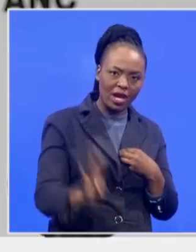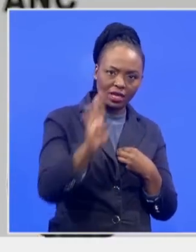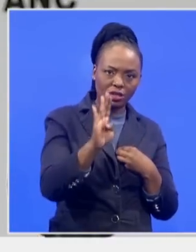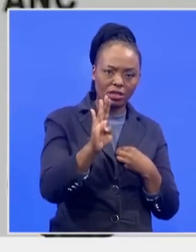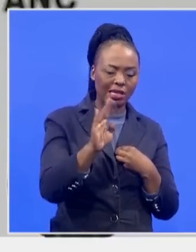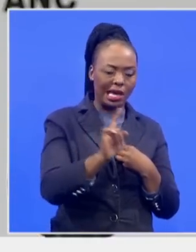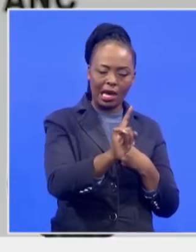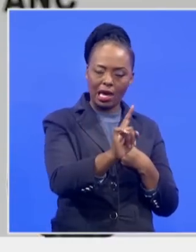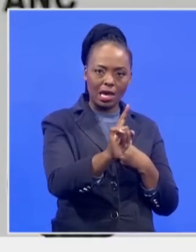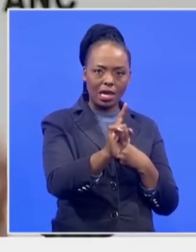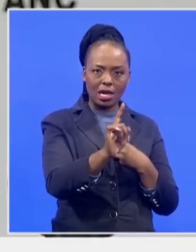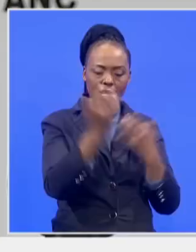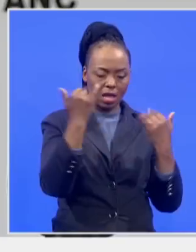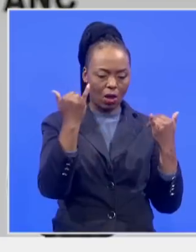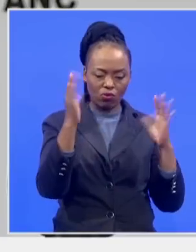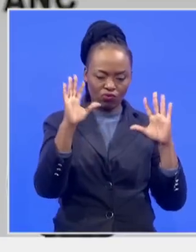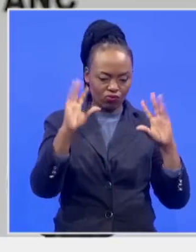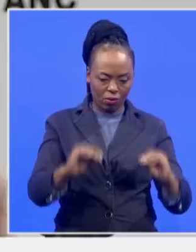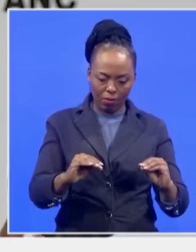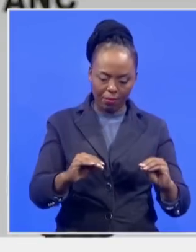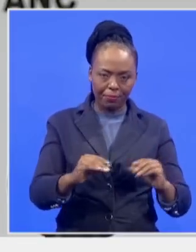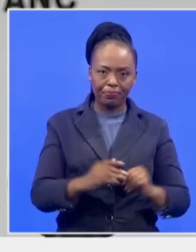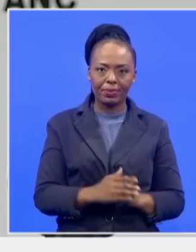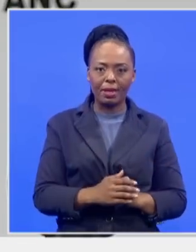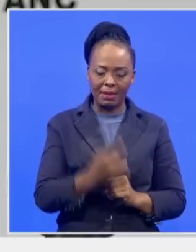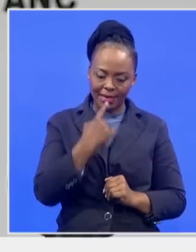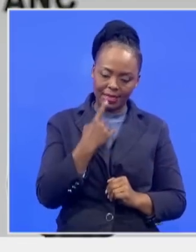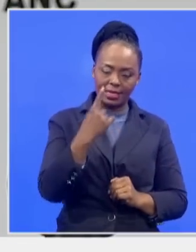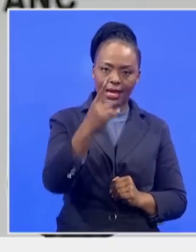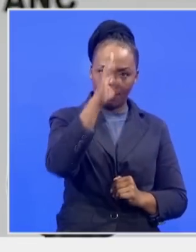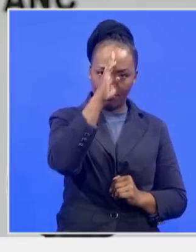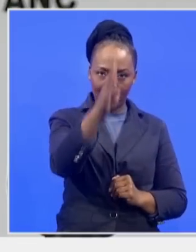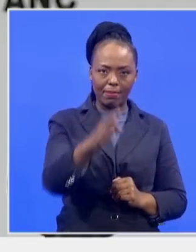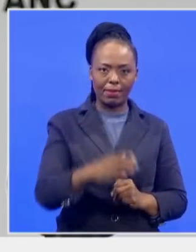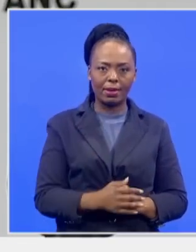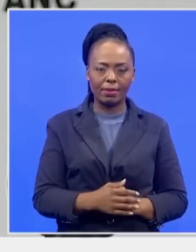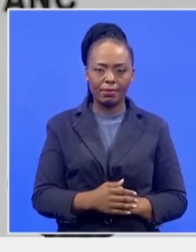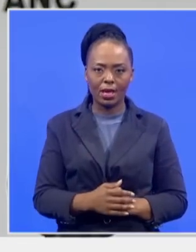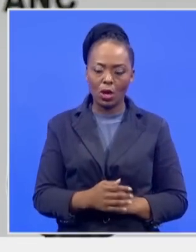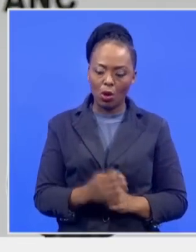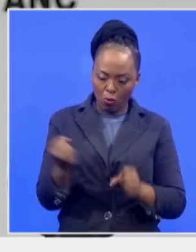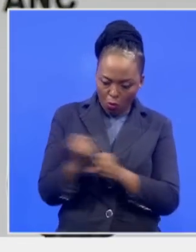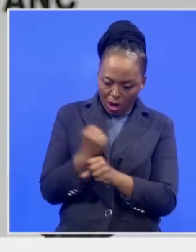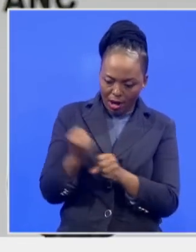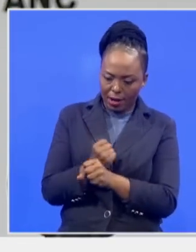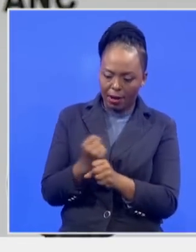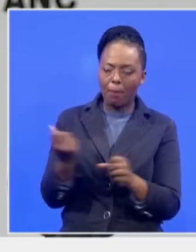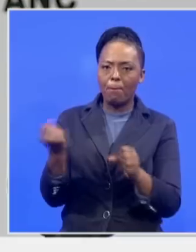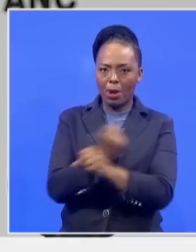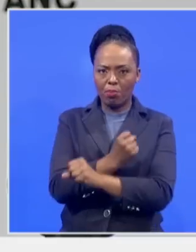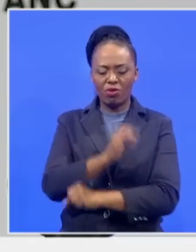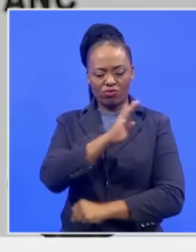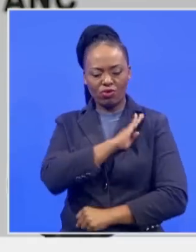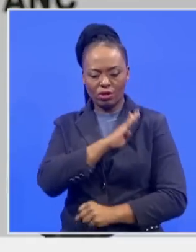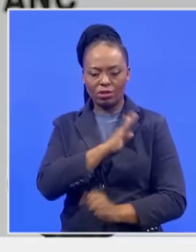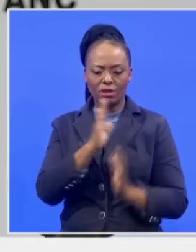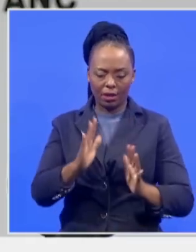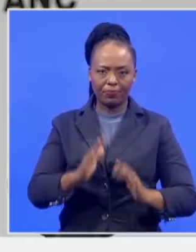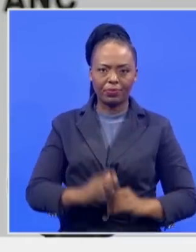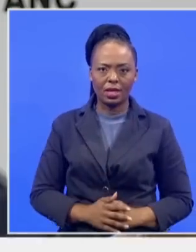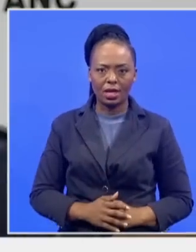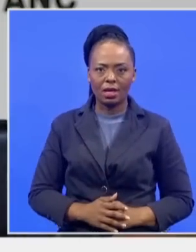over. So, like I told you, it's going to be a military approach, precision. That's what is going to